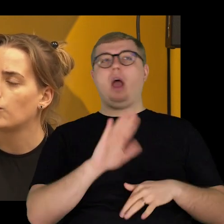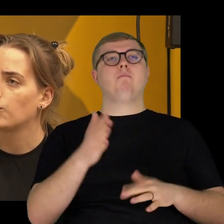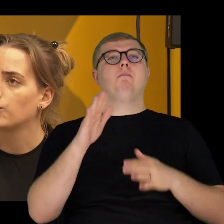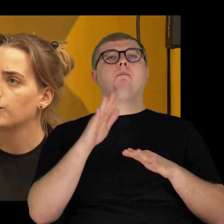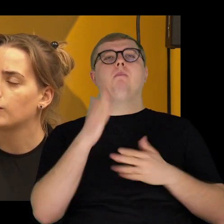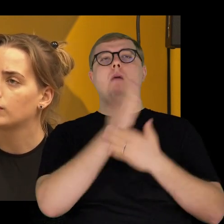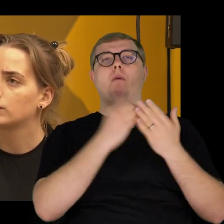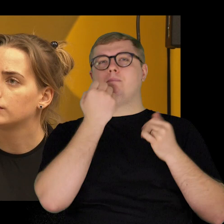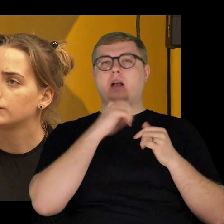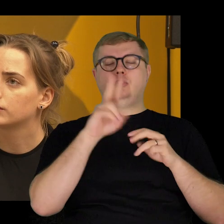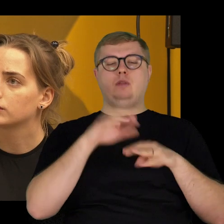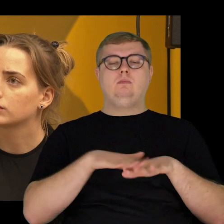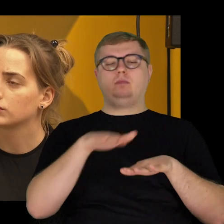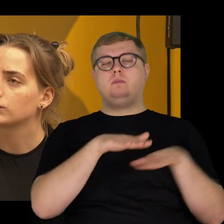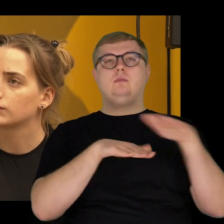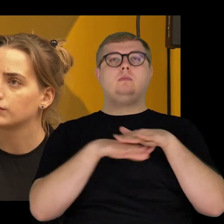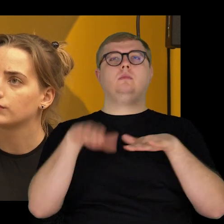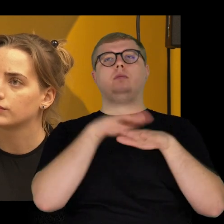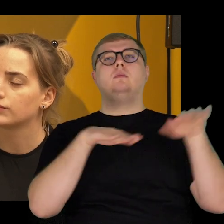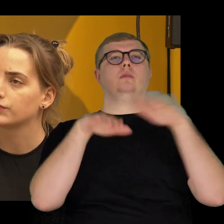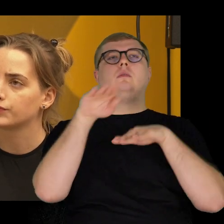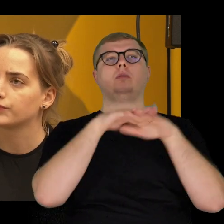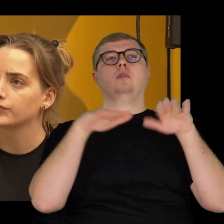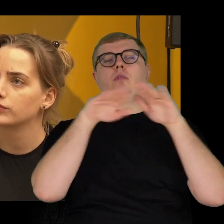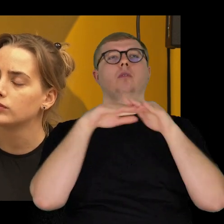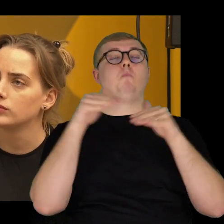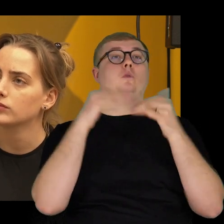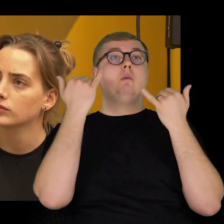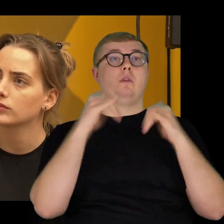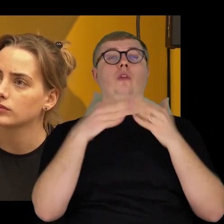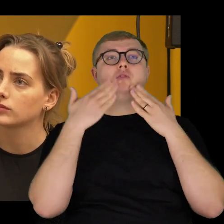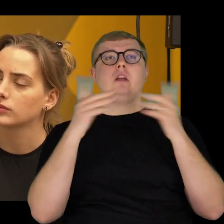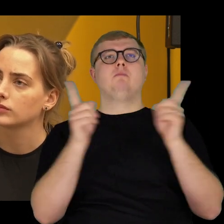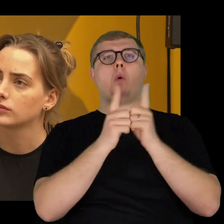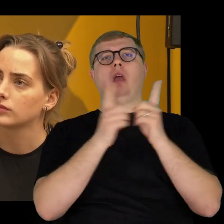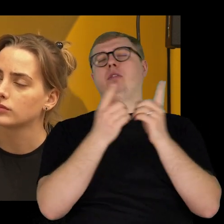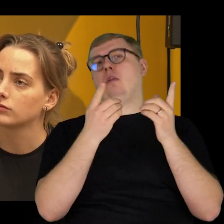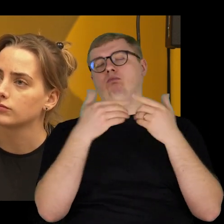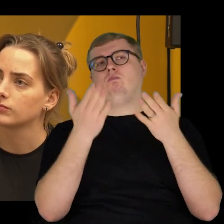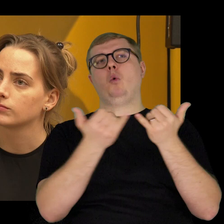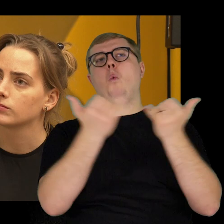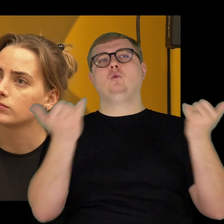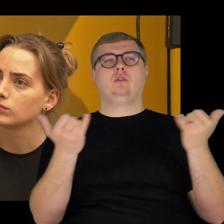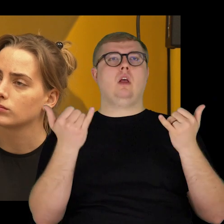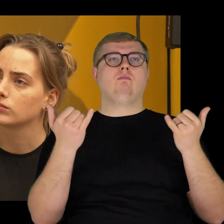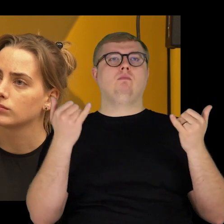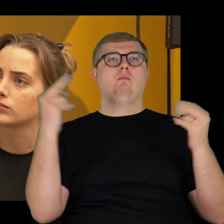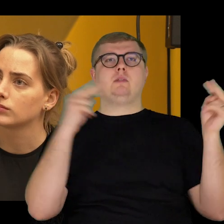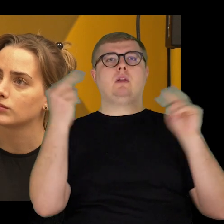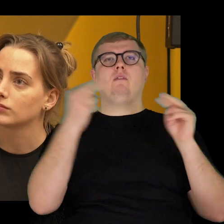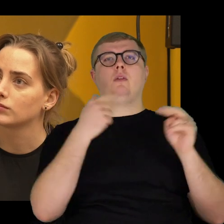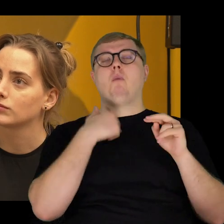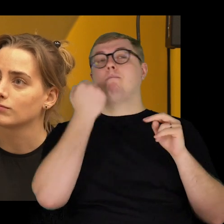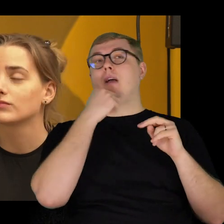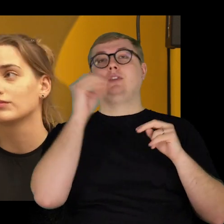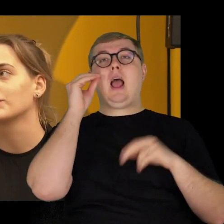more horizontal and maybe allow for this encounter between different positions. It was a very